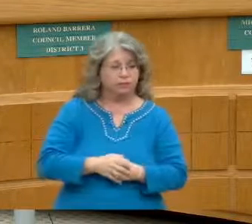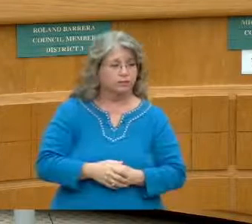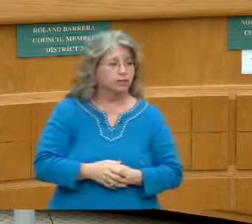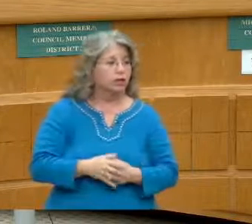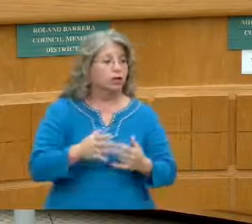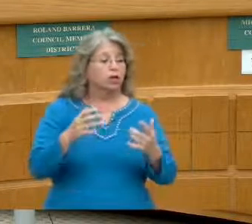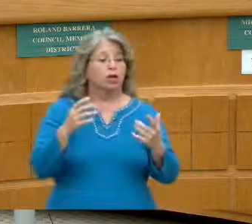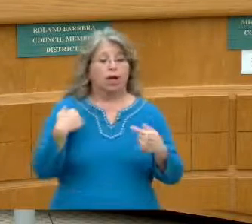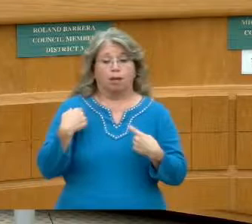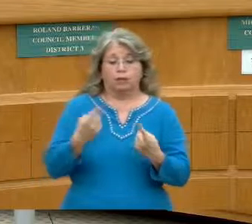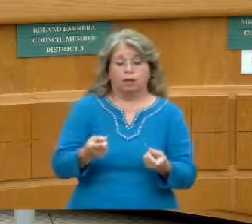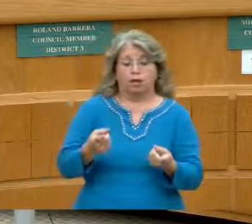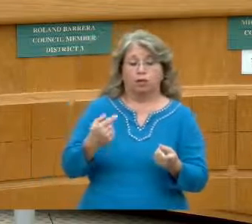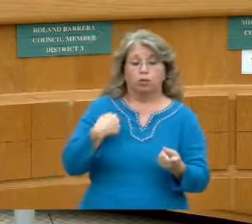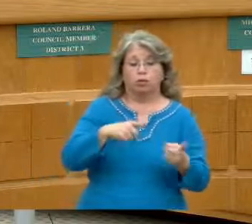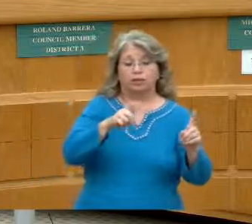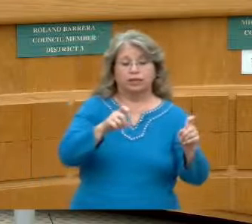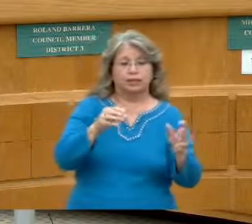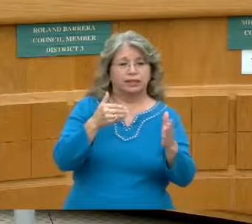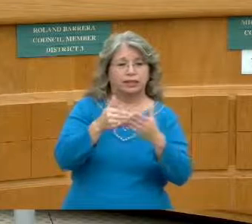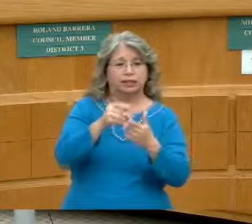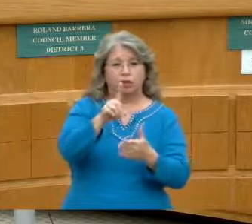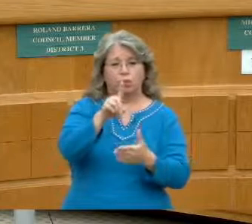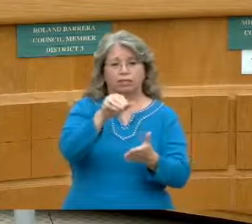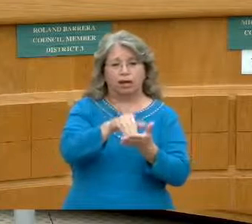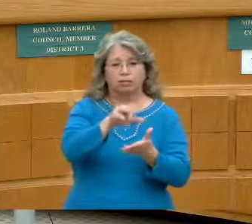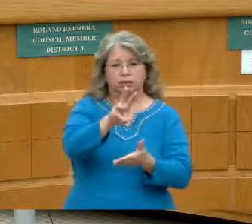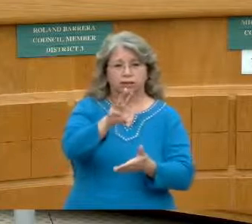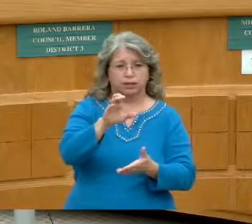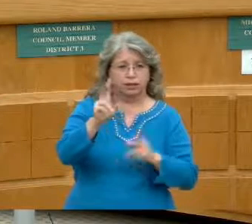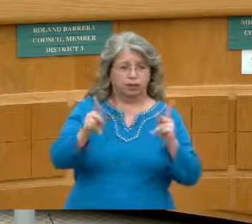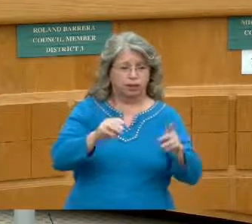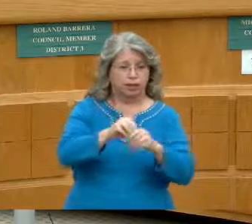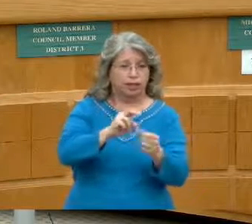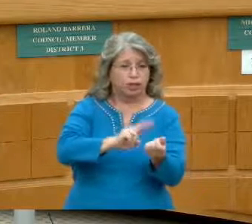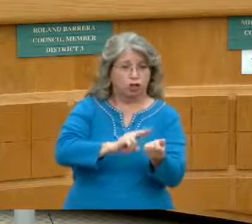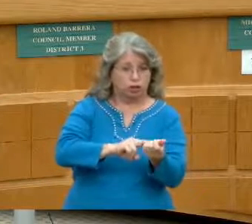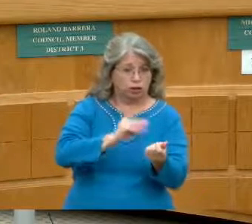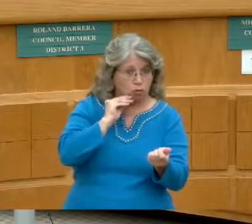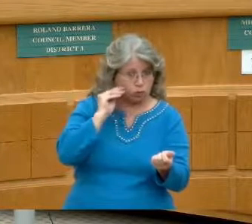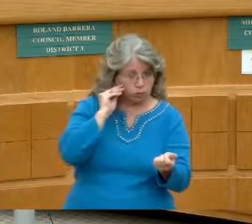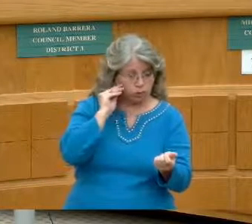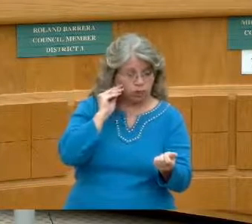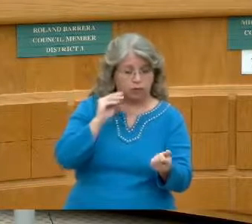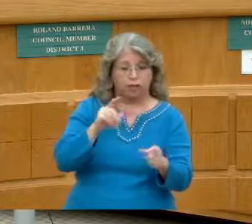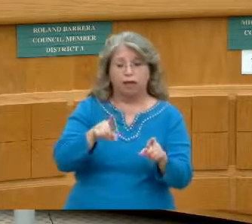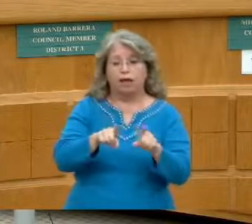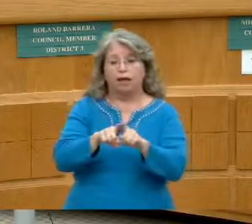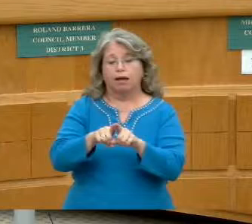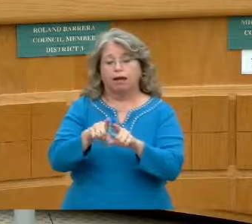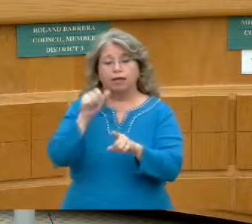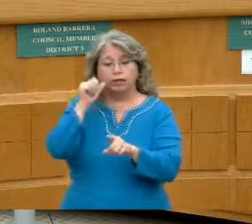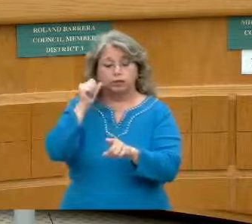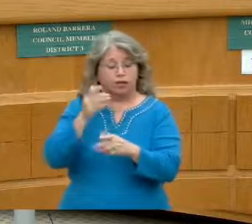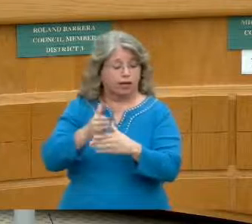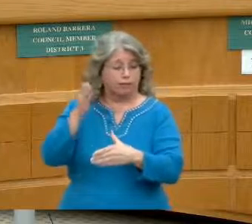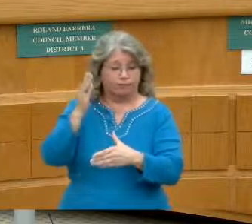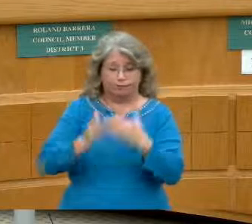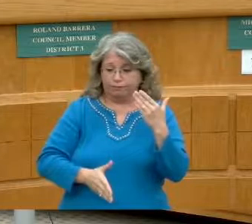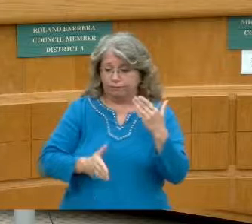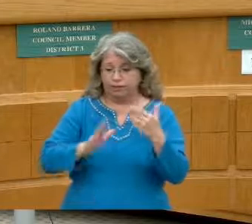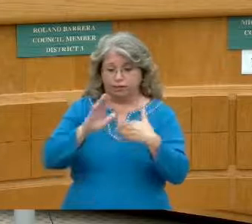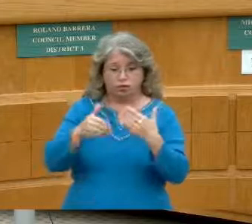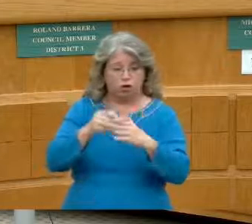to date, we've tested nearly 1,600 people at the nursing homes. As of yesterday, when the testing was completed, as of